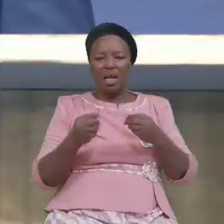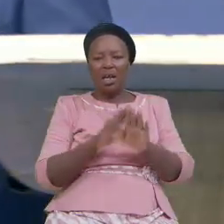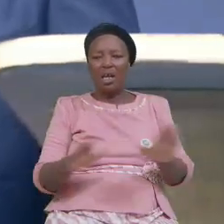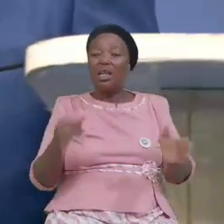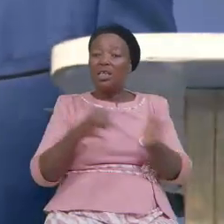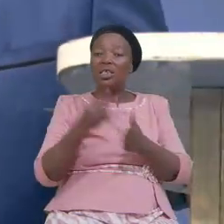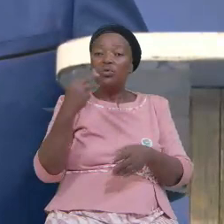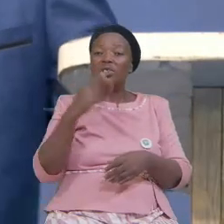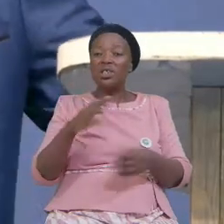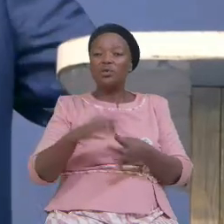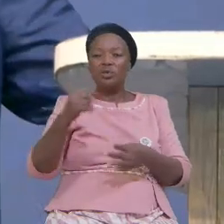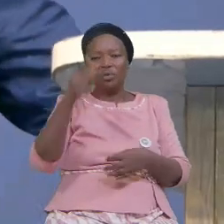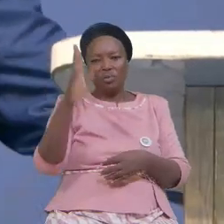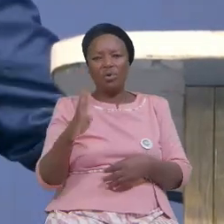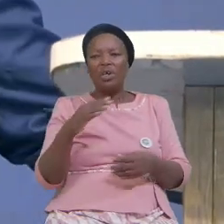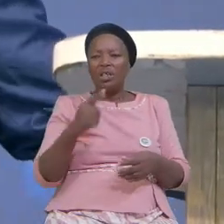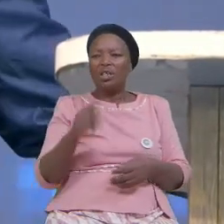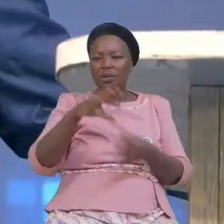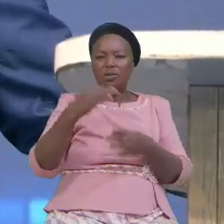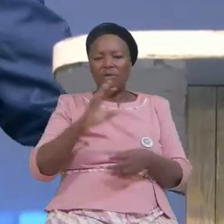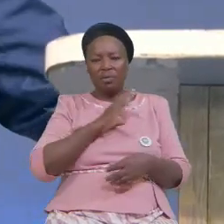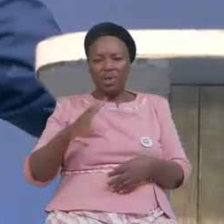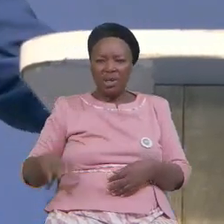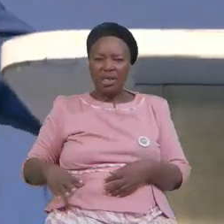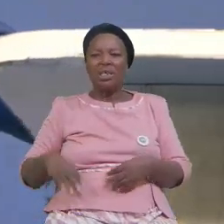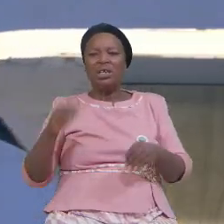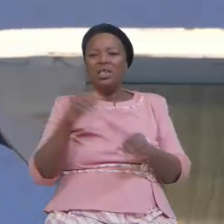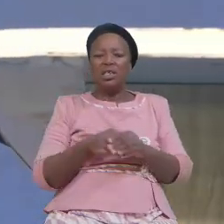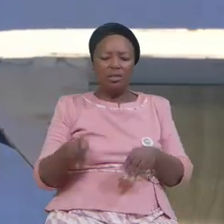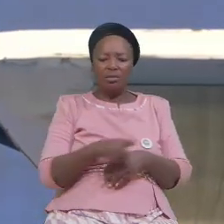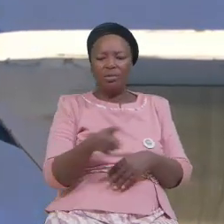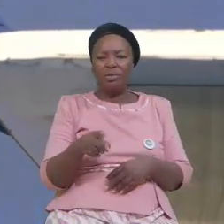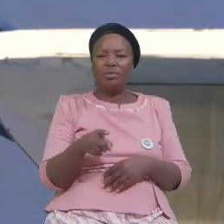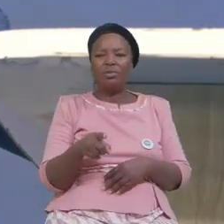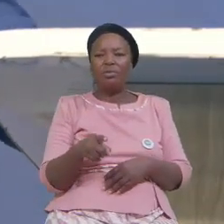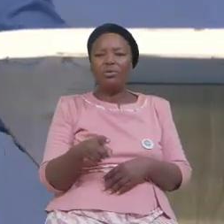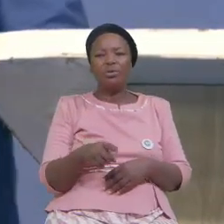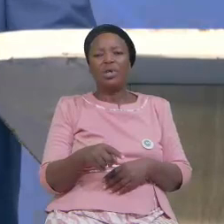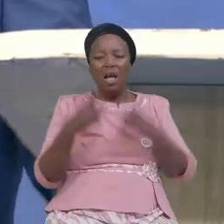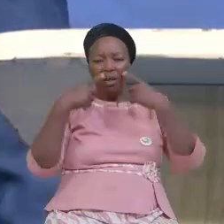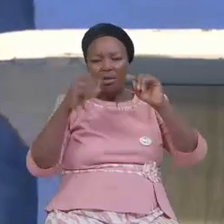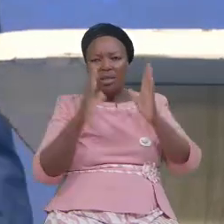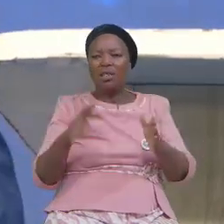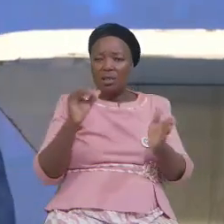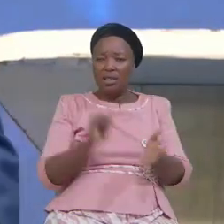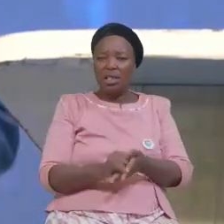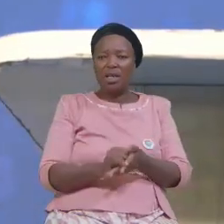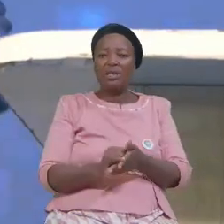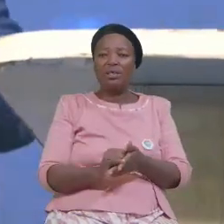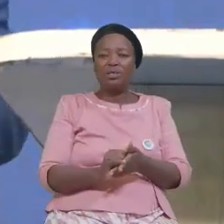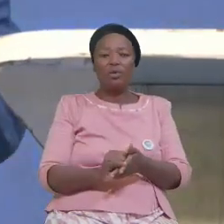spirit of God, the spirit of Christ in those proclaimers that warned the